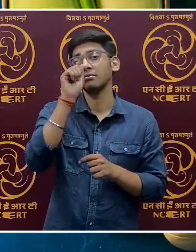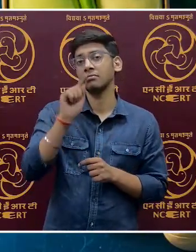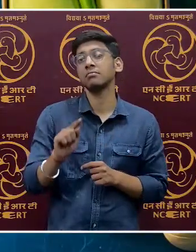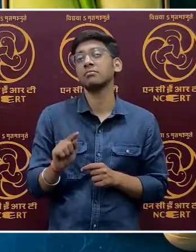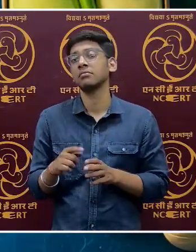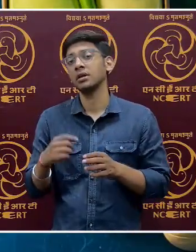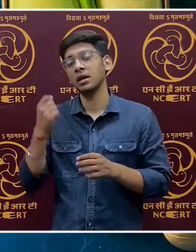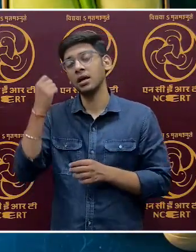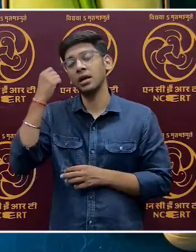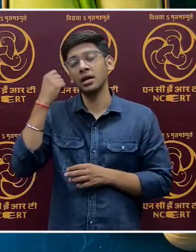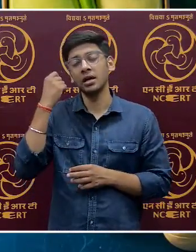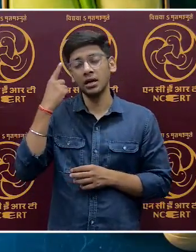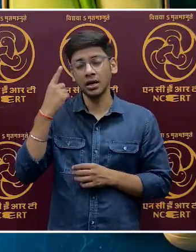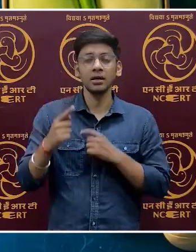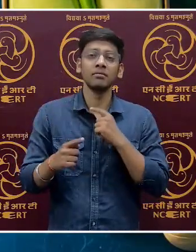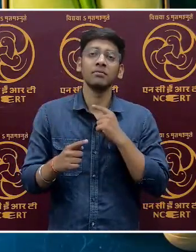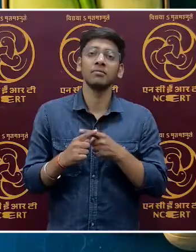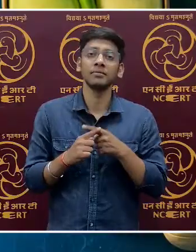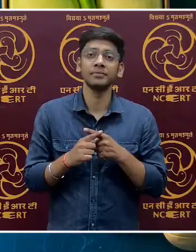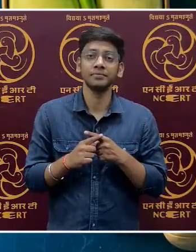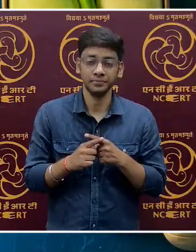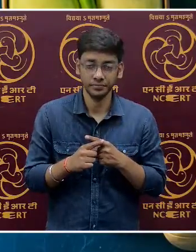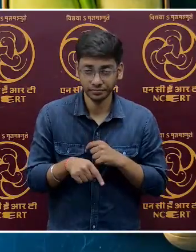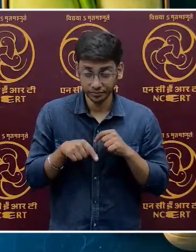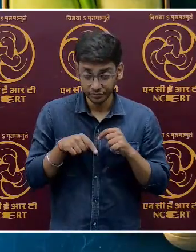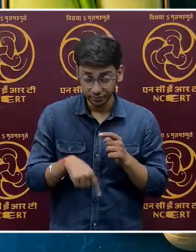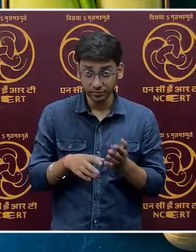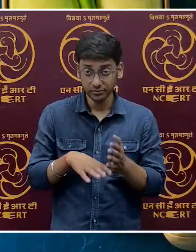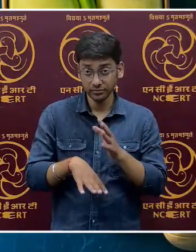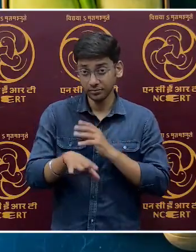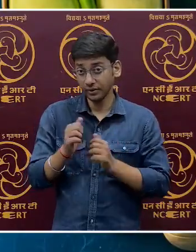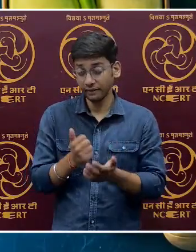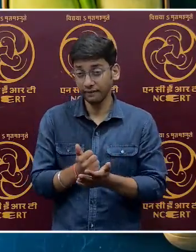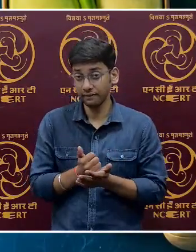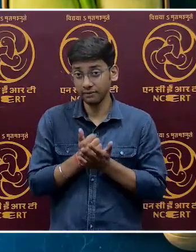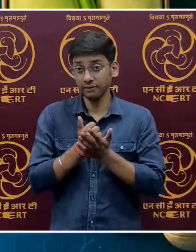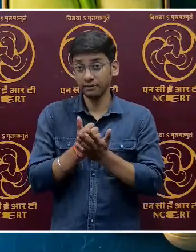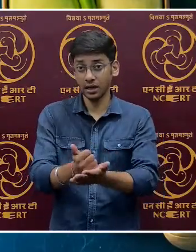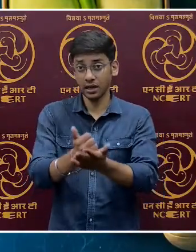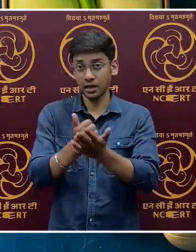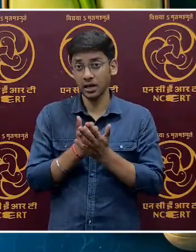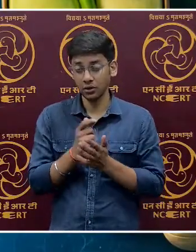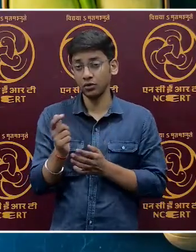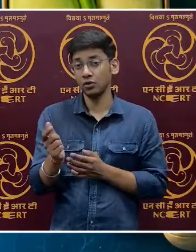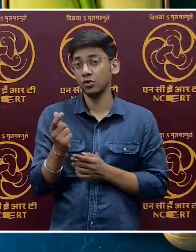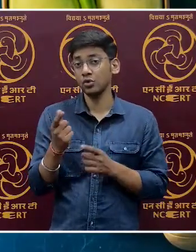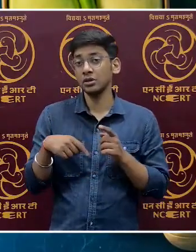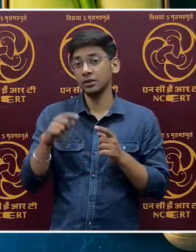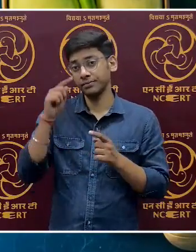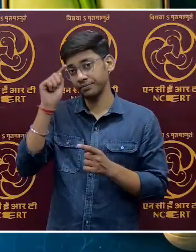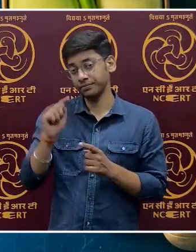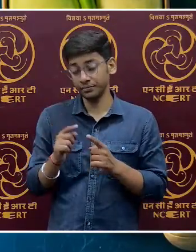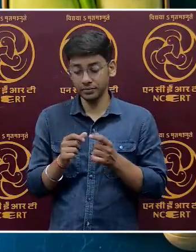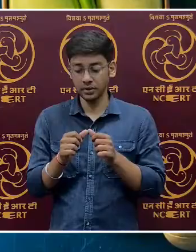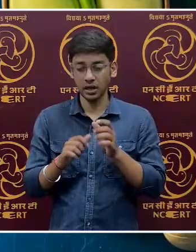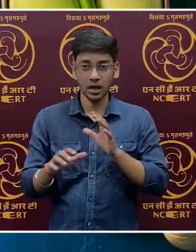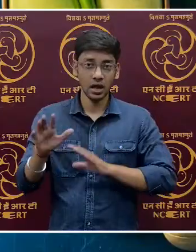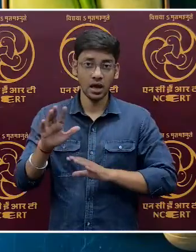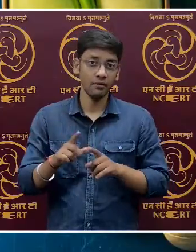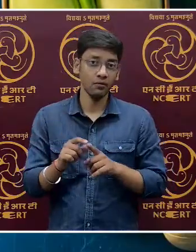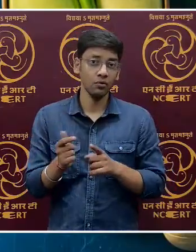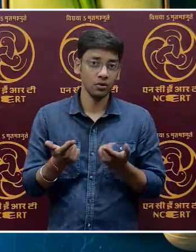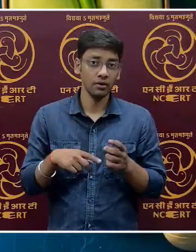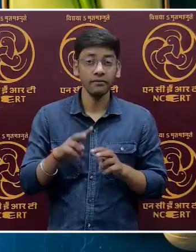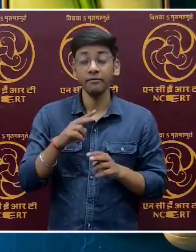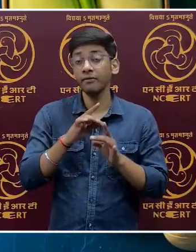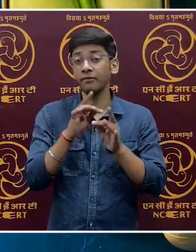be understood over here with the help of or with the usage of this particular set of activity, that is virtual